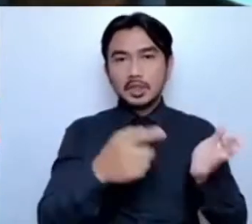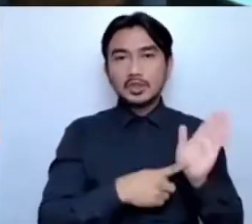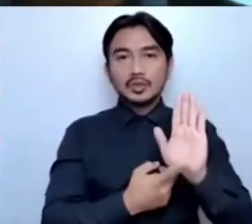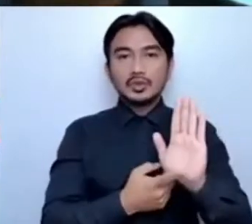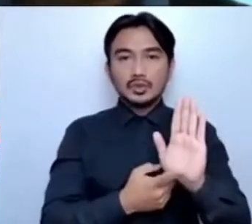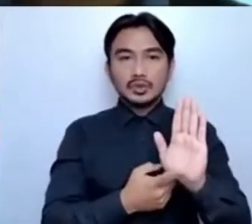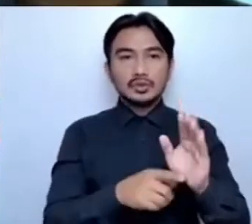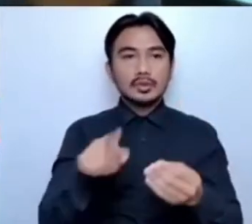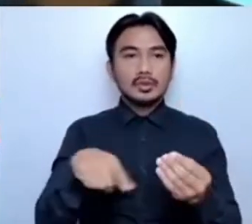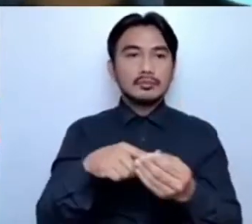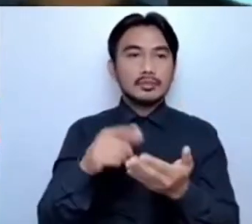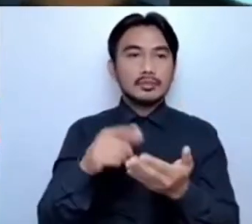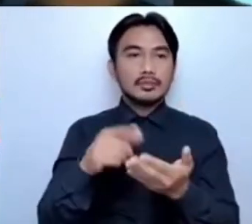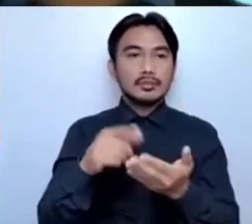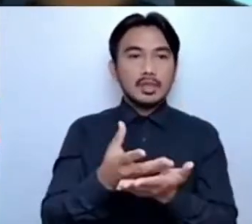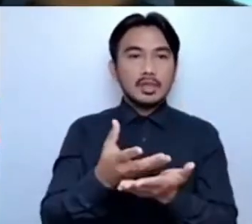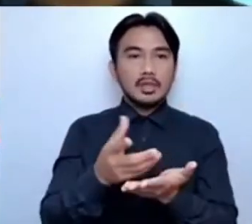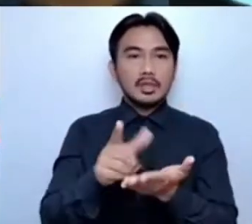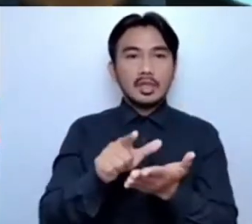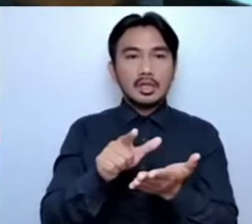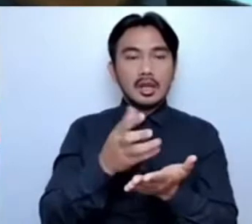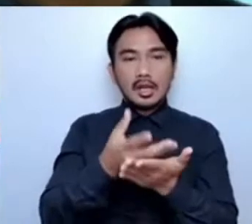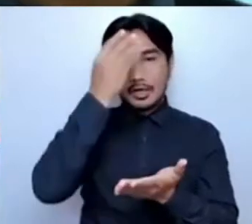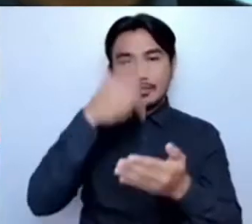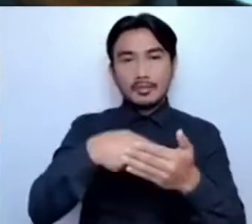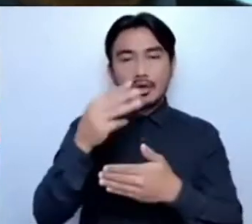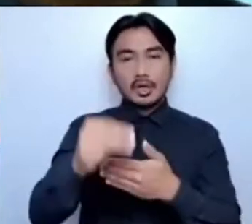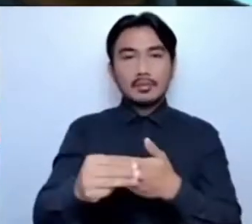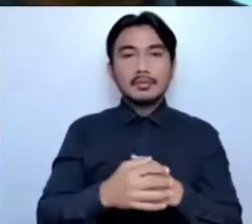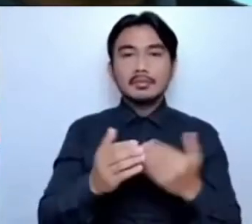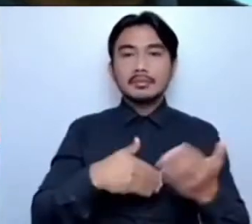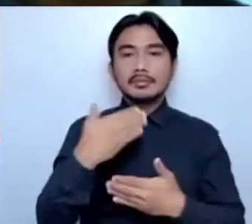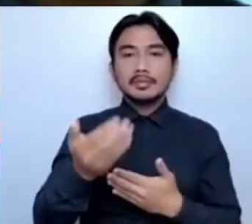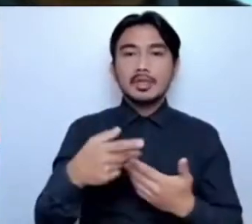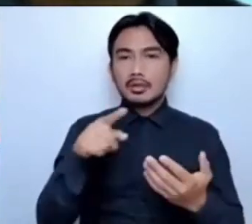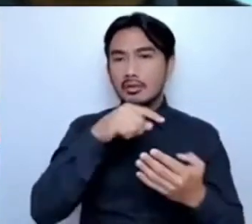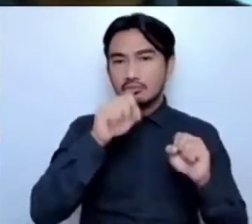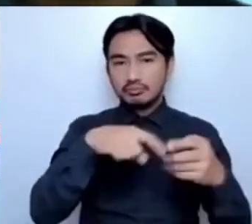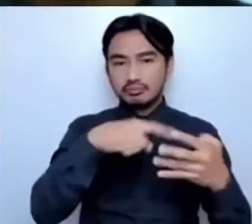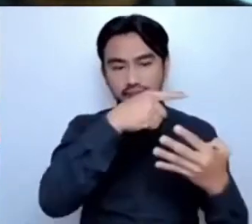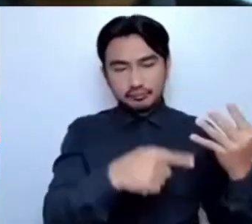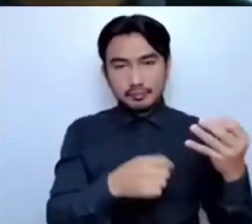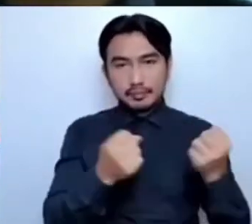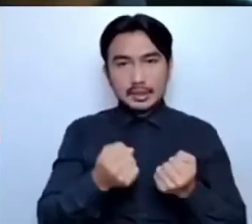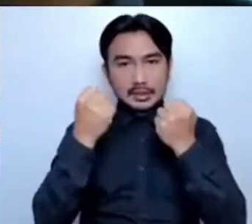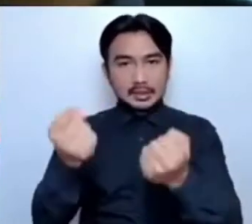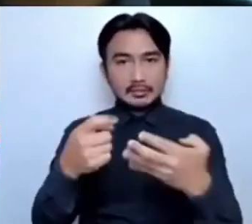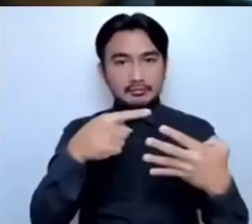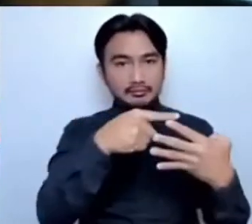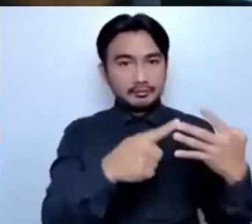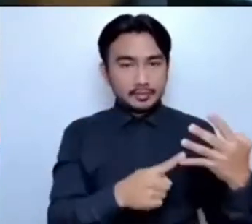program. Does this mean that we have to submit all four documents or all four